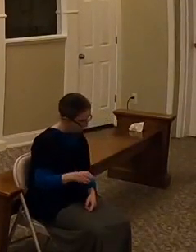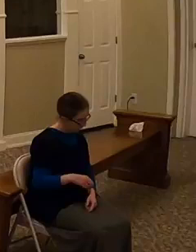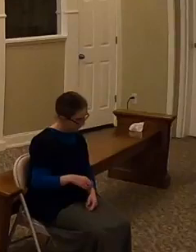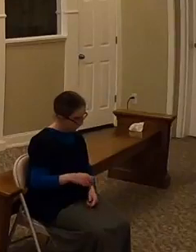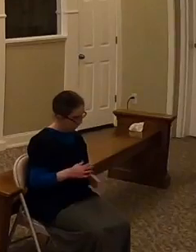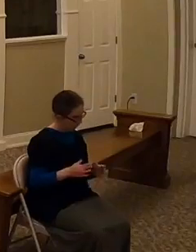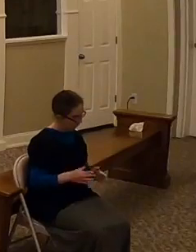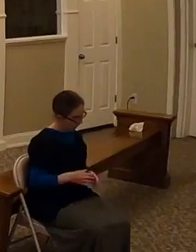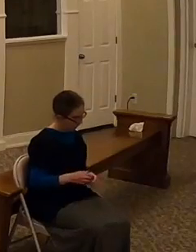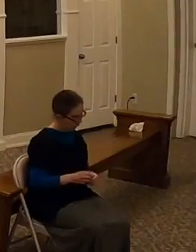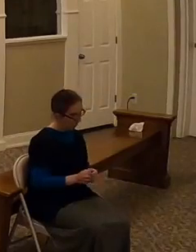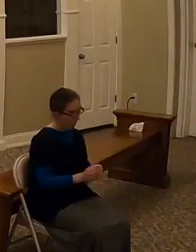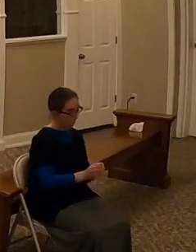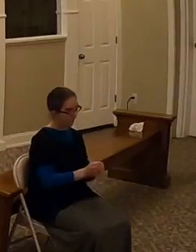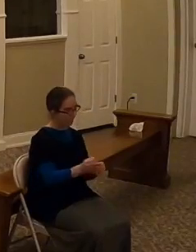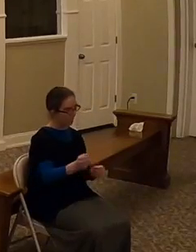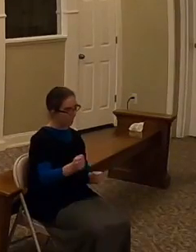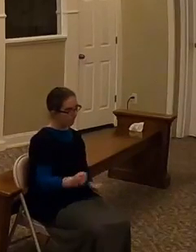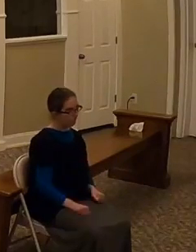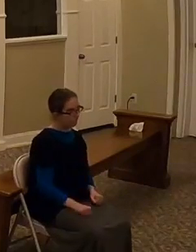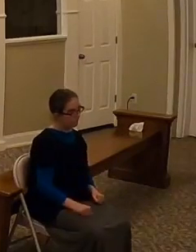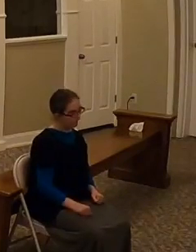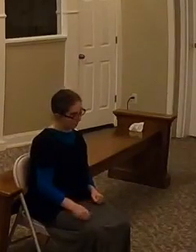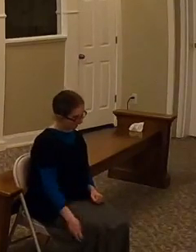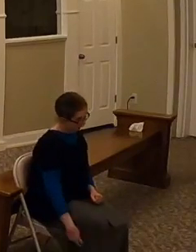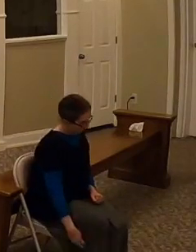saint, set apart.